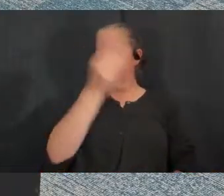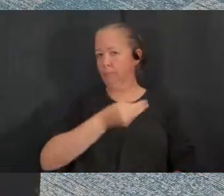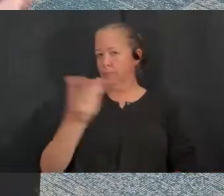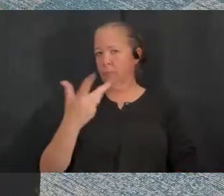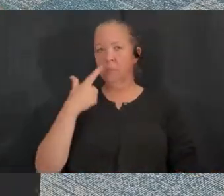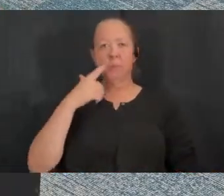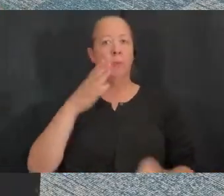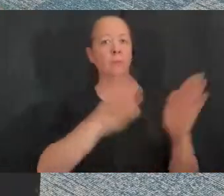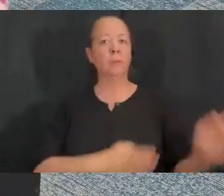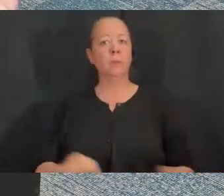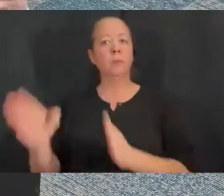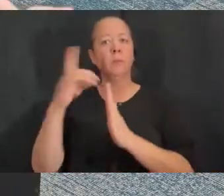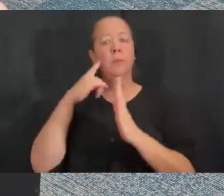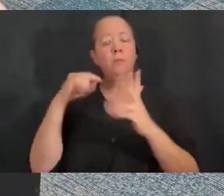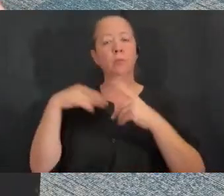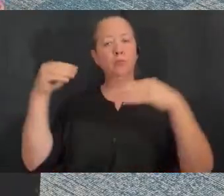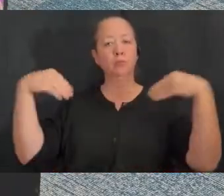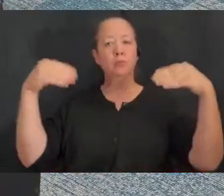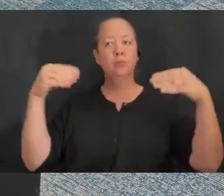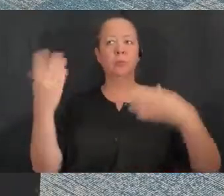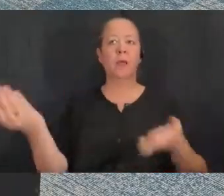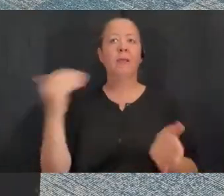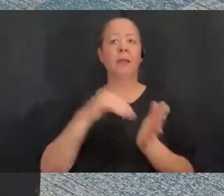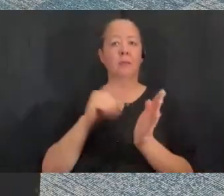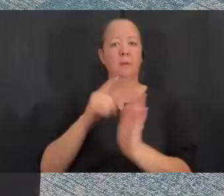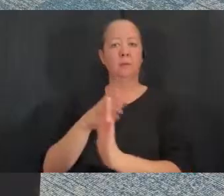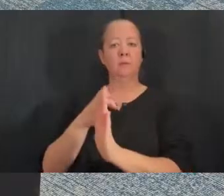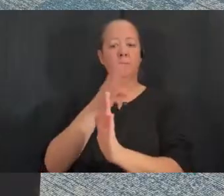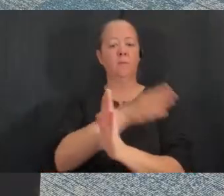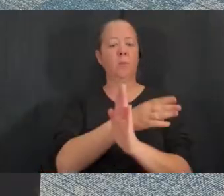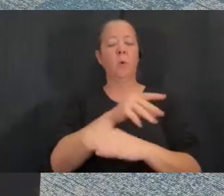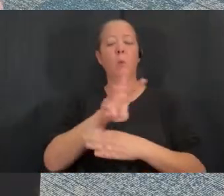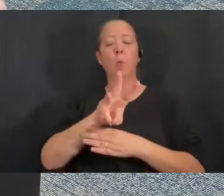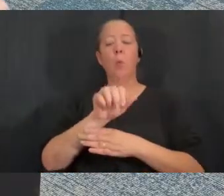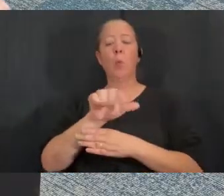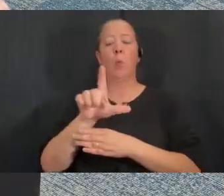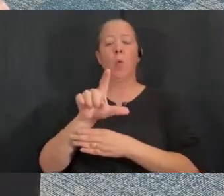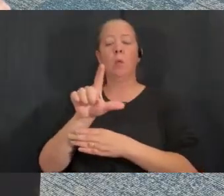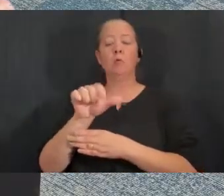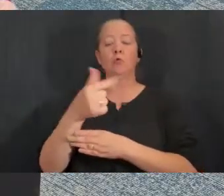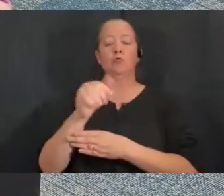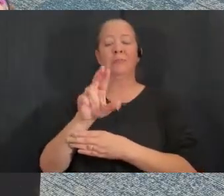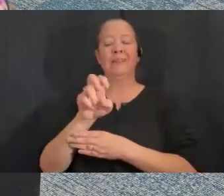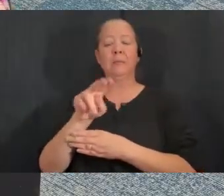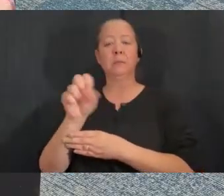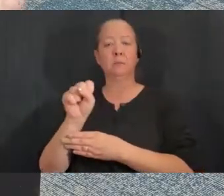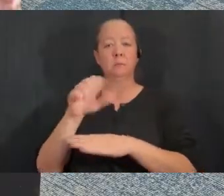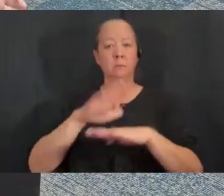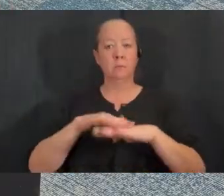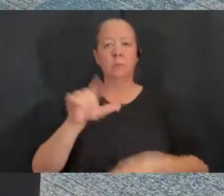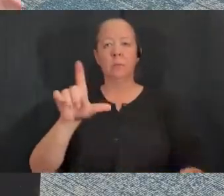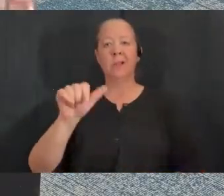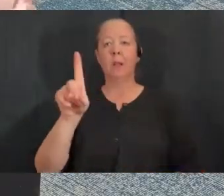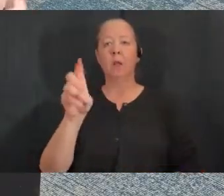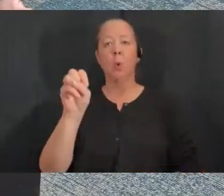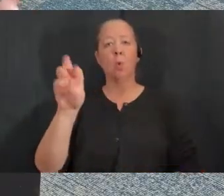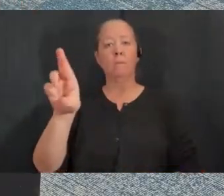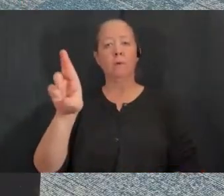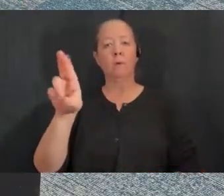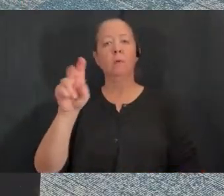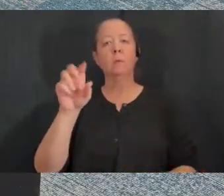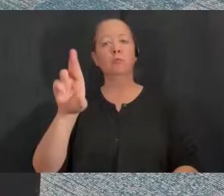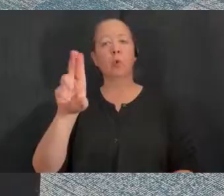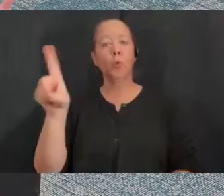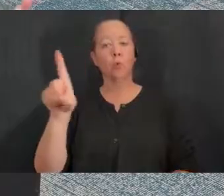store. Again, this is the former Walgreens on Landover Road. The main area within